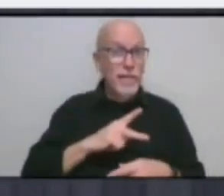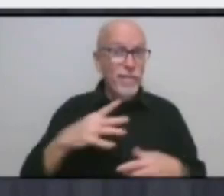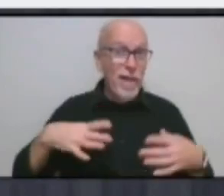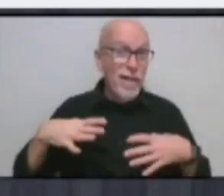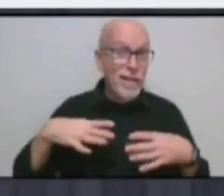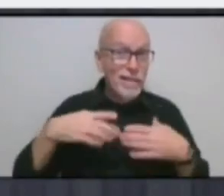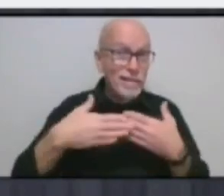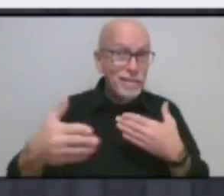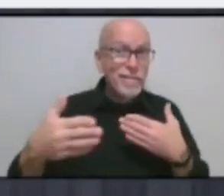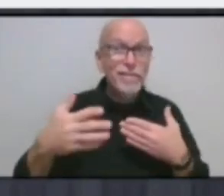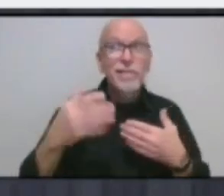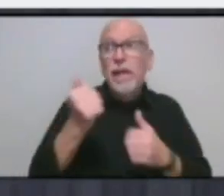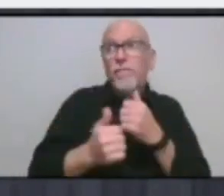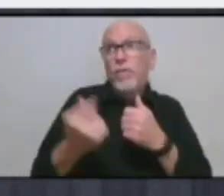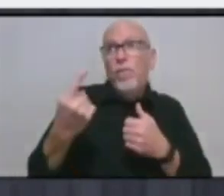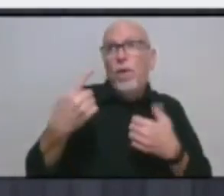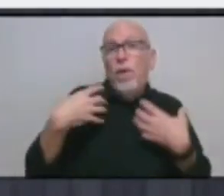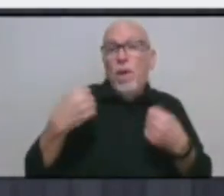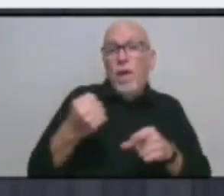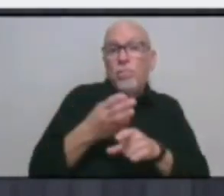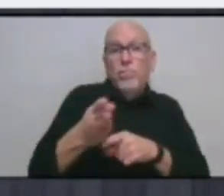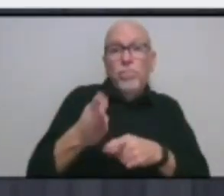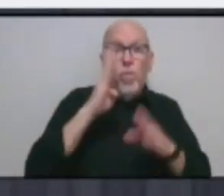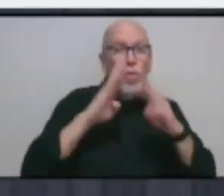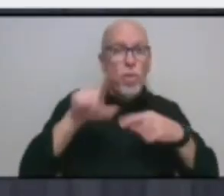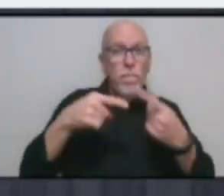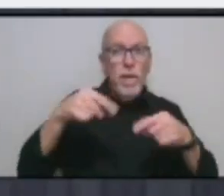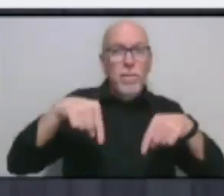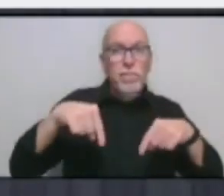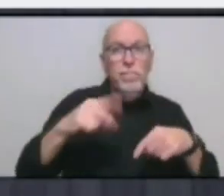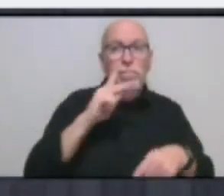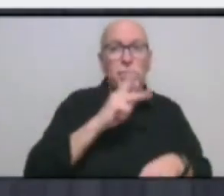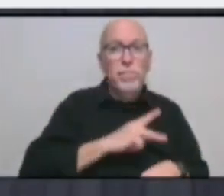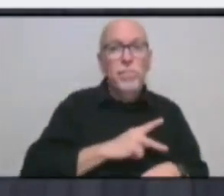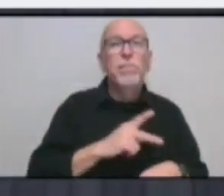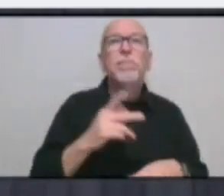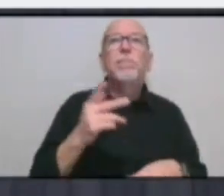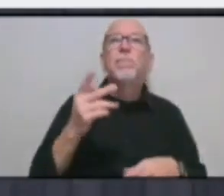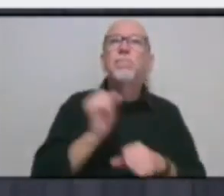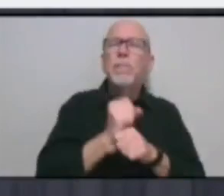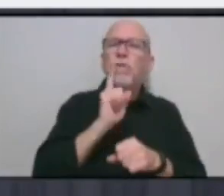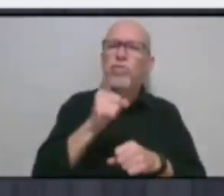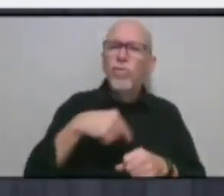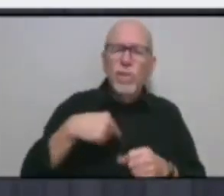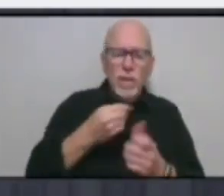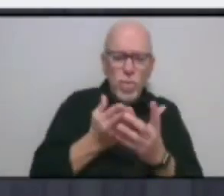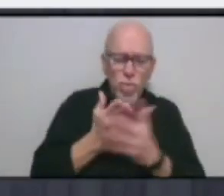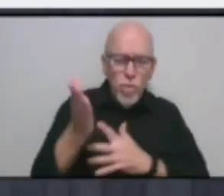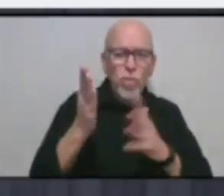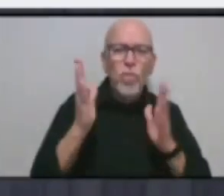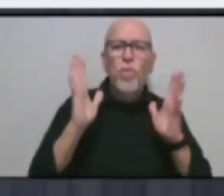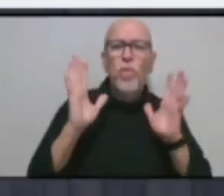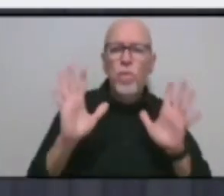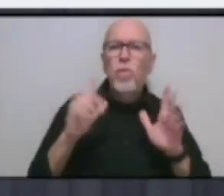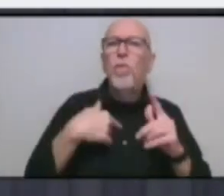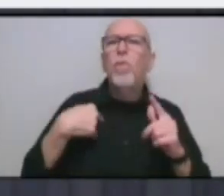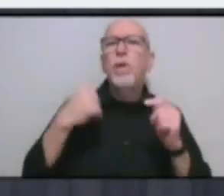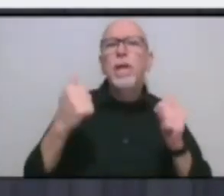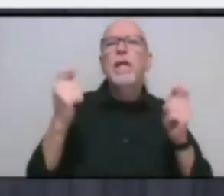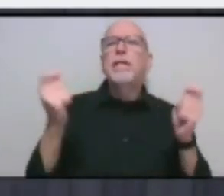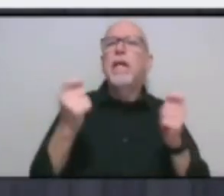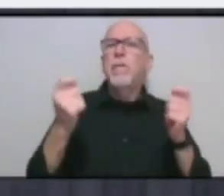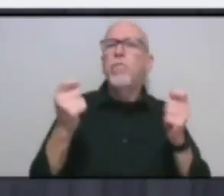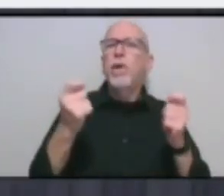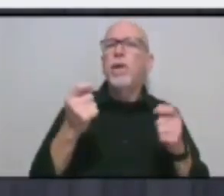in particular are worried about this holiday. Let's get through this one so that we can celebrate really